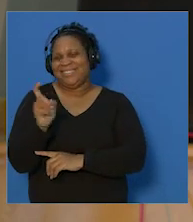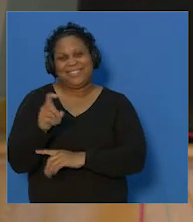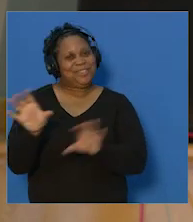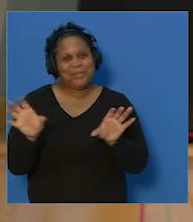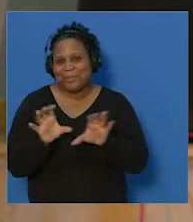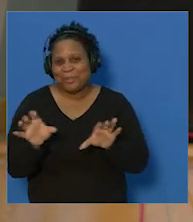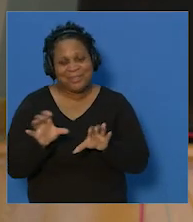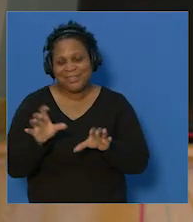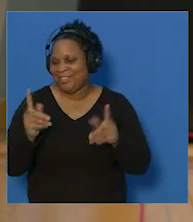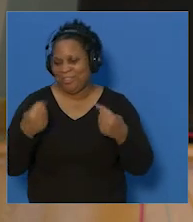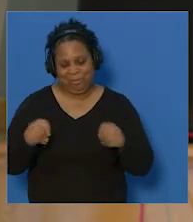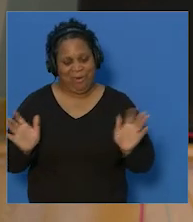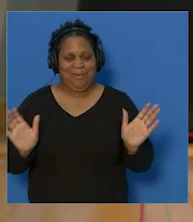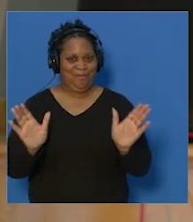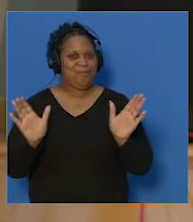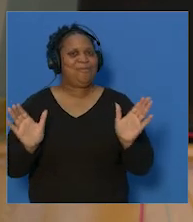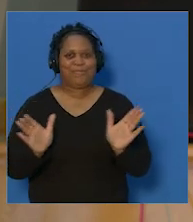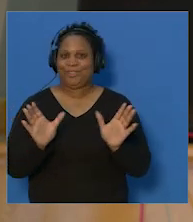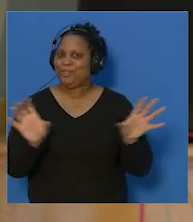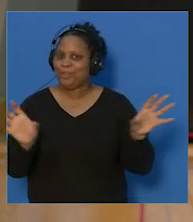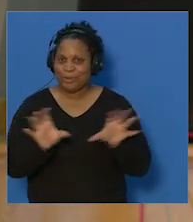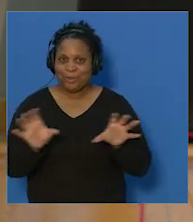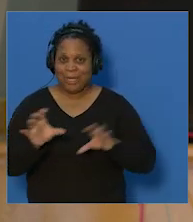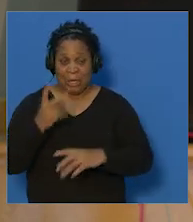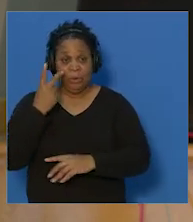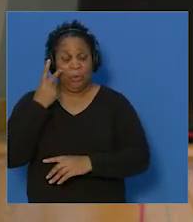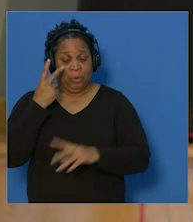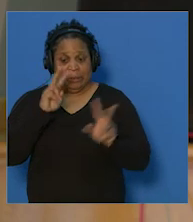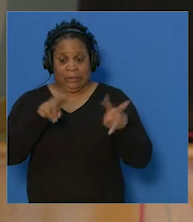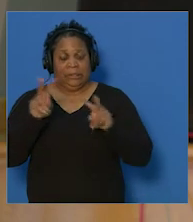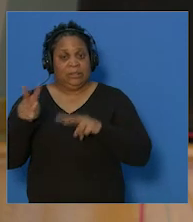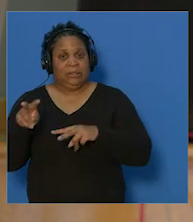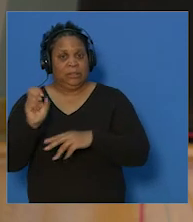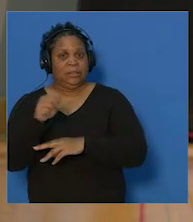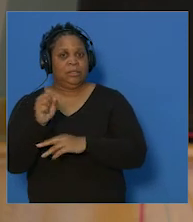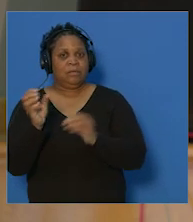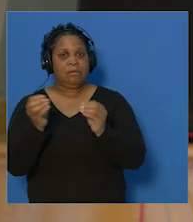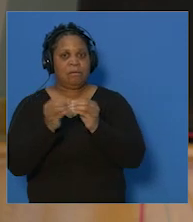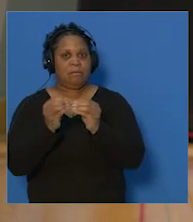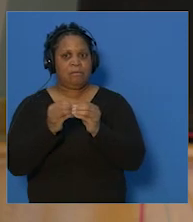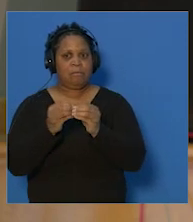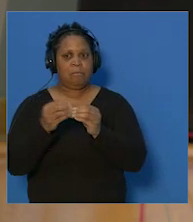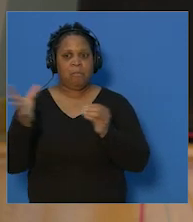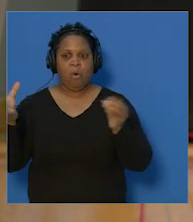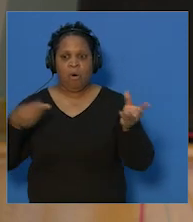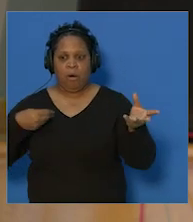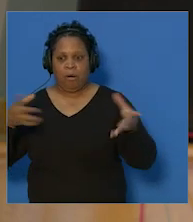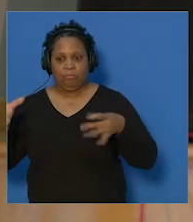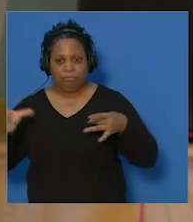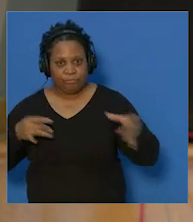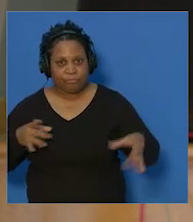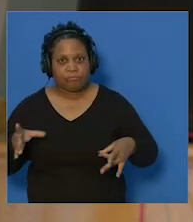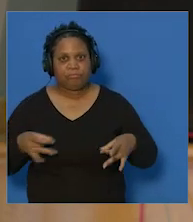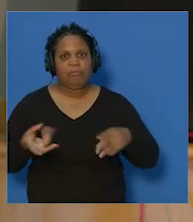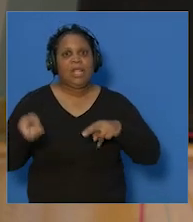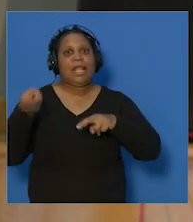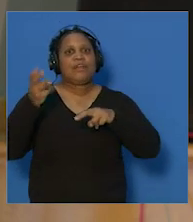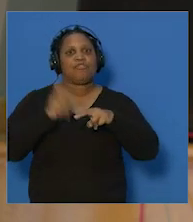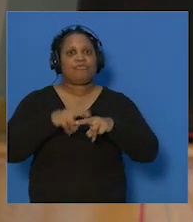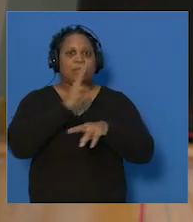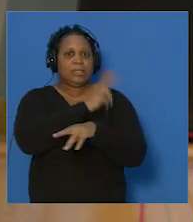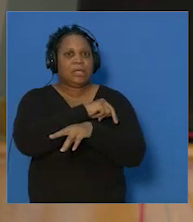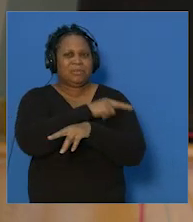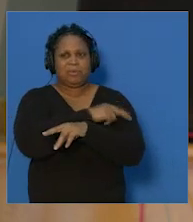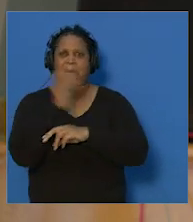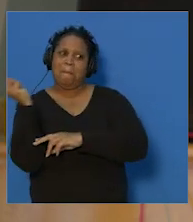We're not trying to encourage you to do that. And if we see that we have more transmission and increased hospitalization, we're going to end